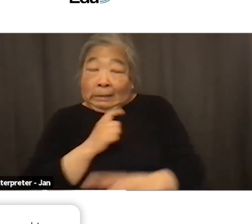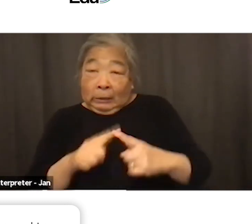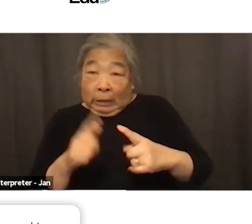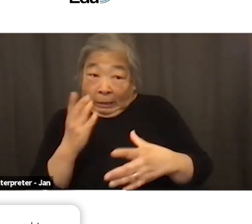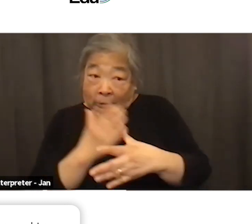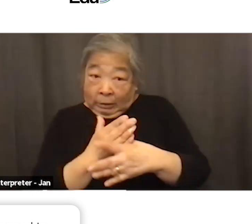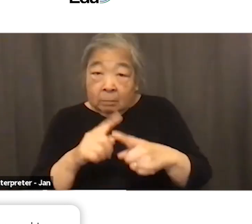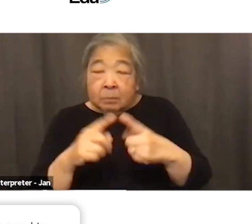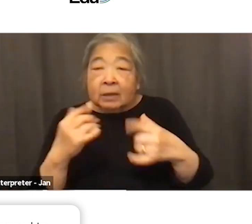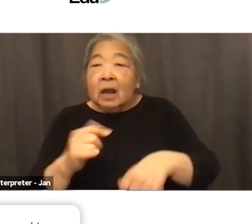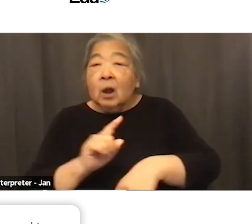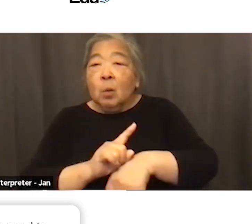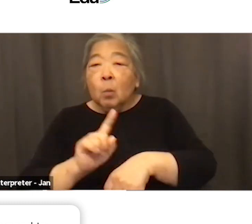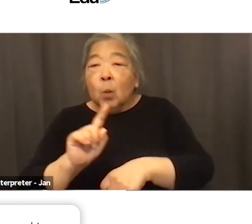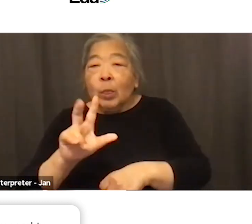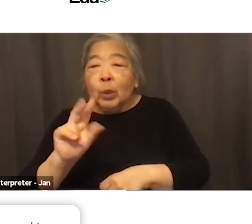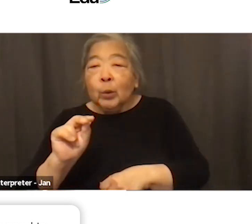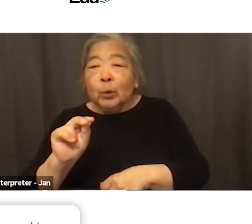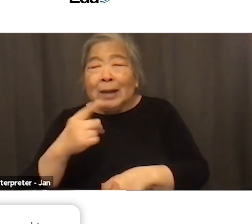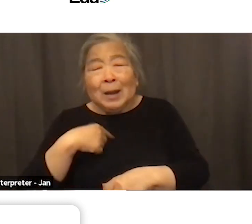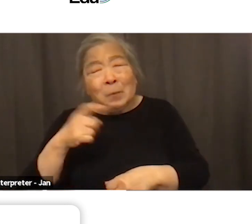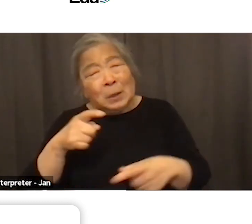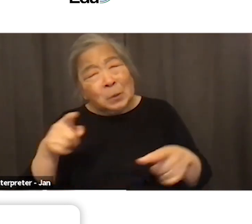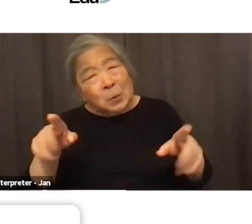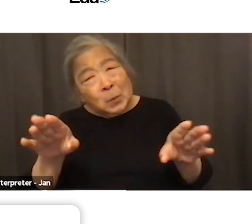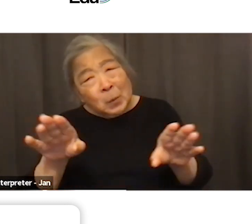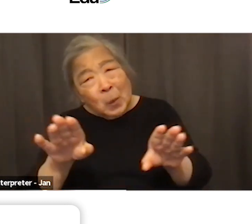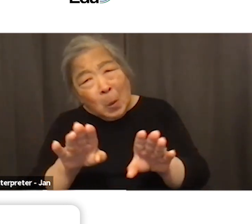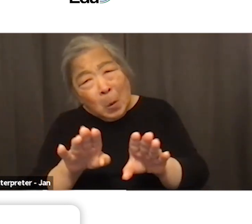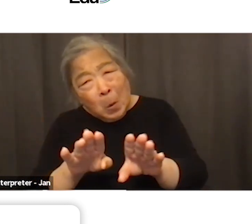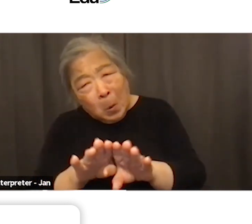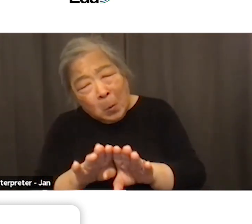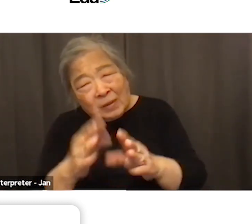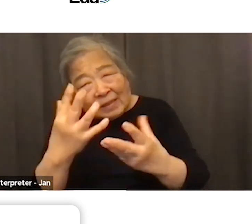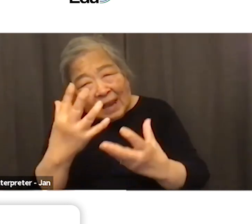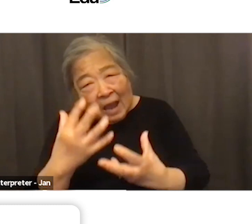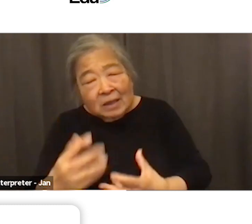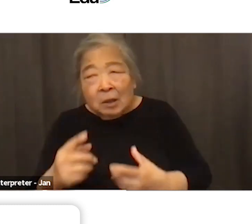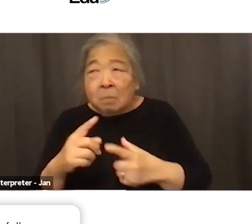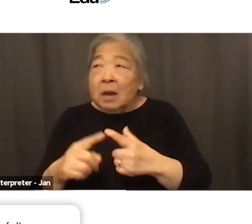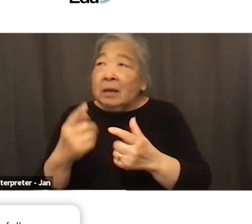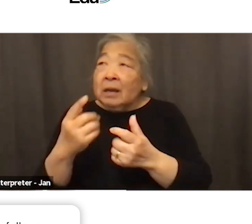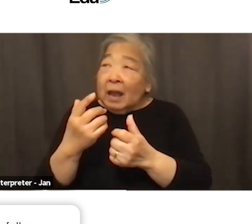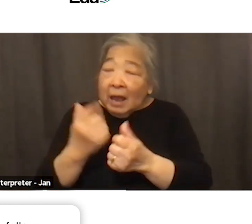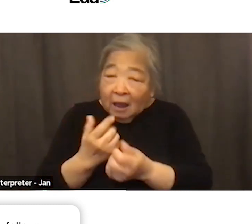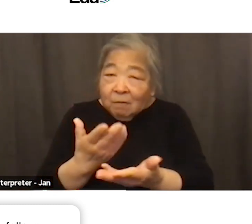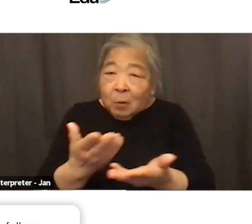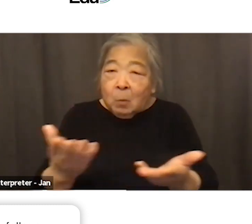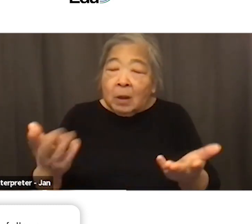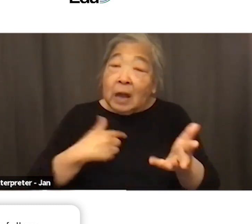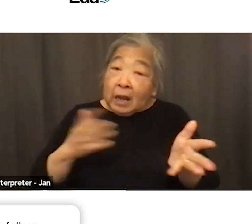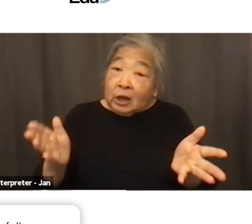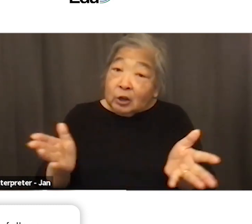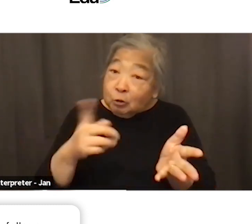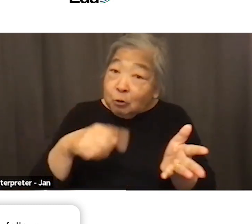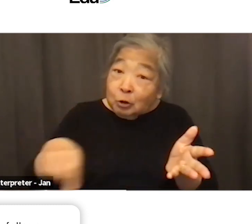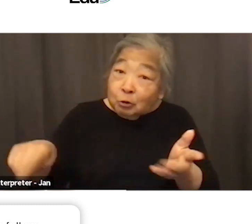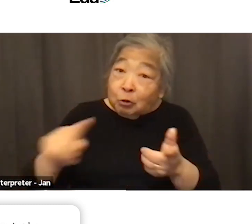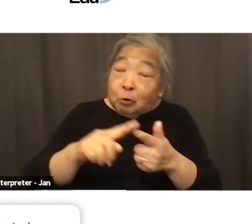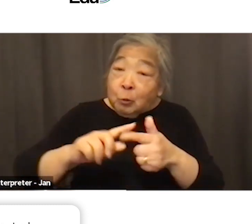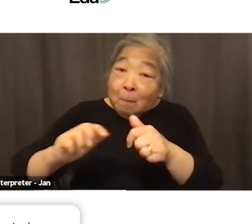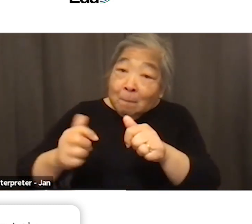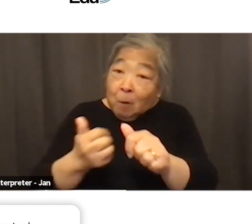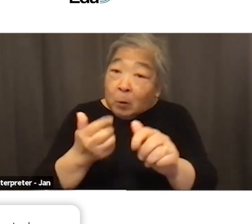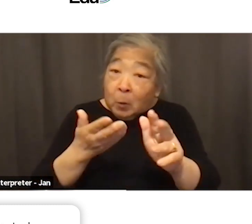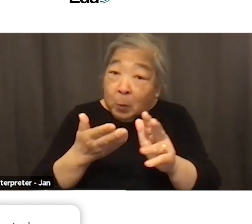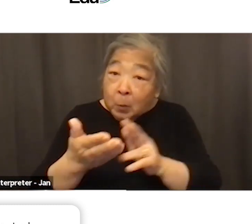and we need to close, sadly. But everybody, I encourage you to follow Syntyché.